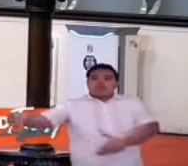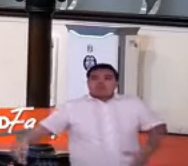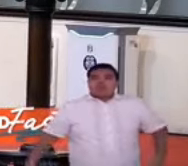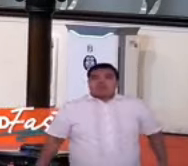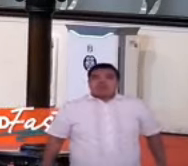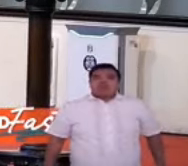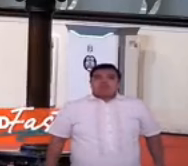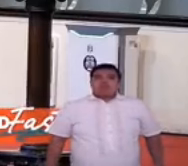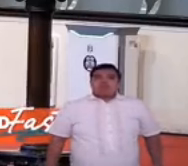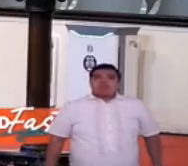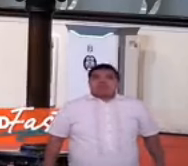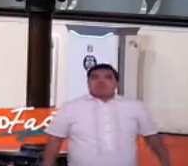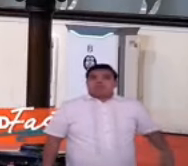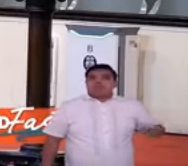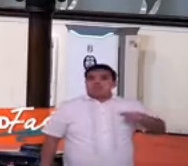miss the ending.